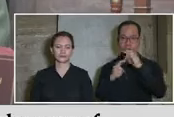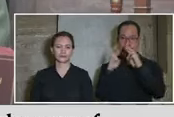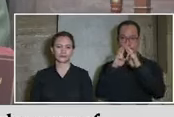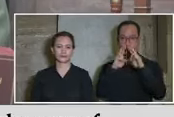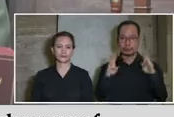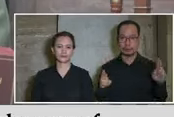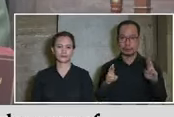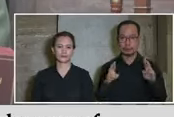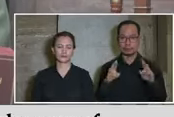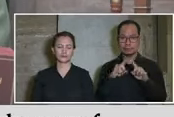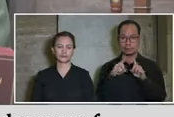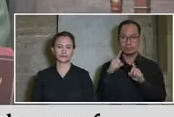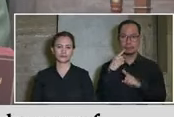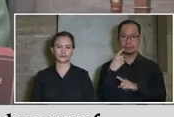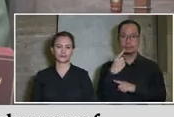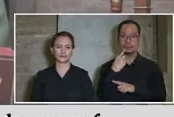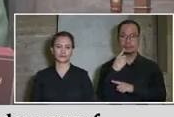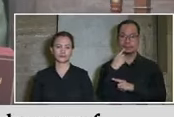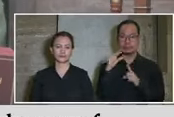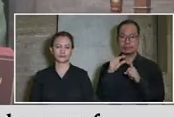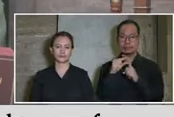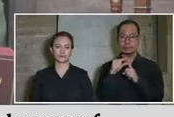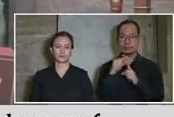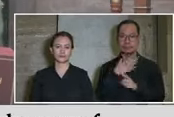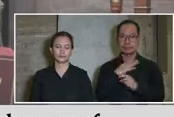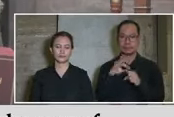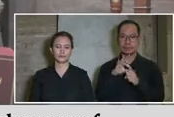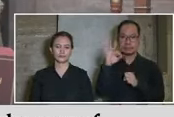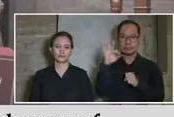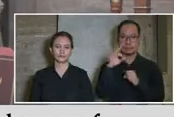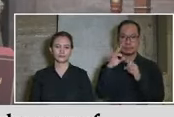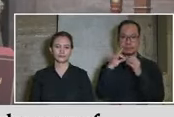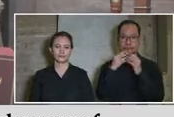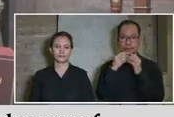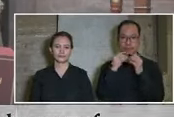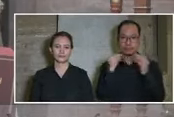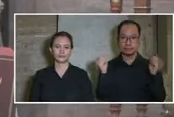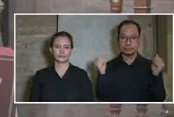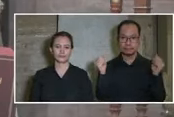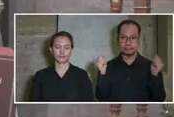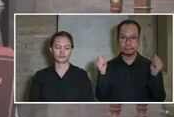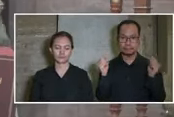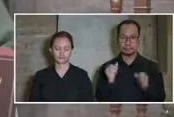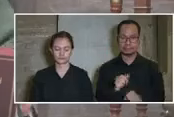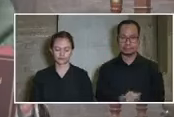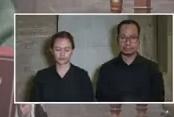but only say the word, and my soul shall be healed.